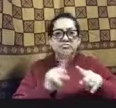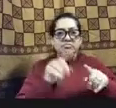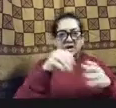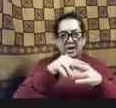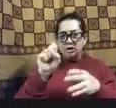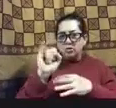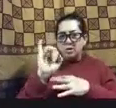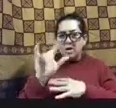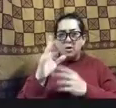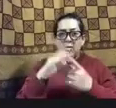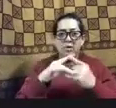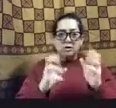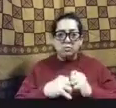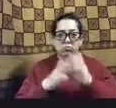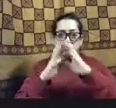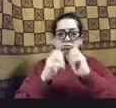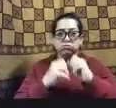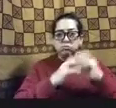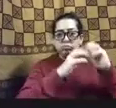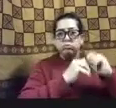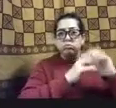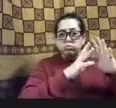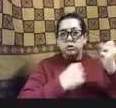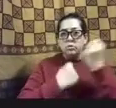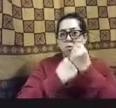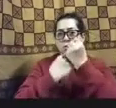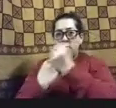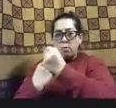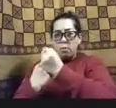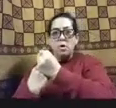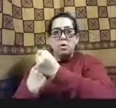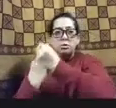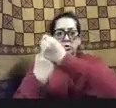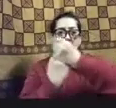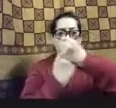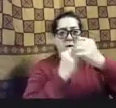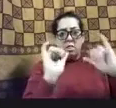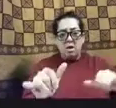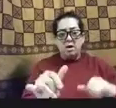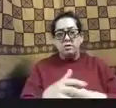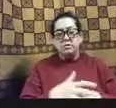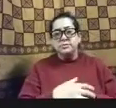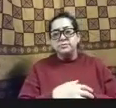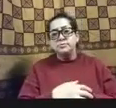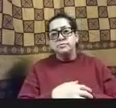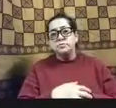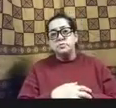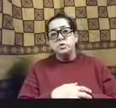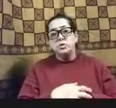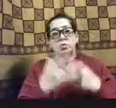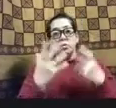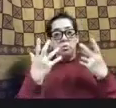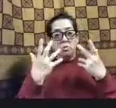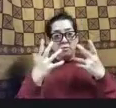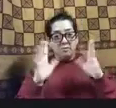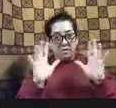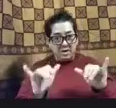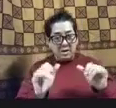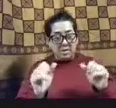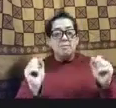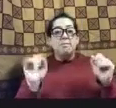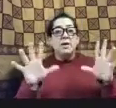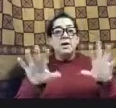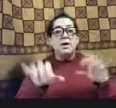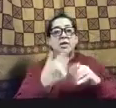how we need to build that back up and support that. And once we kind of get that dialed in, then a lot of other